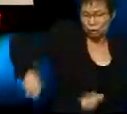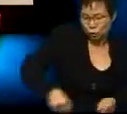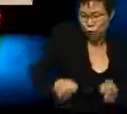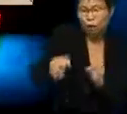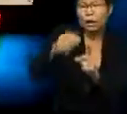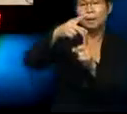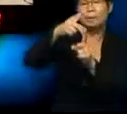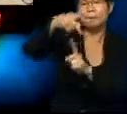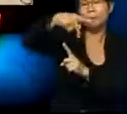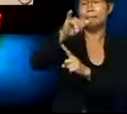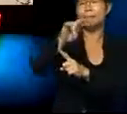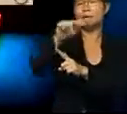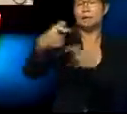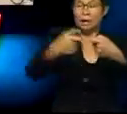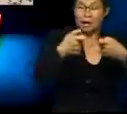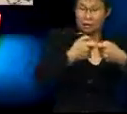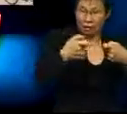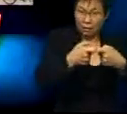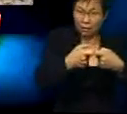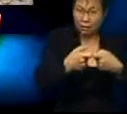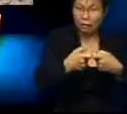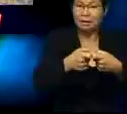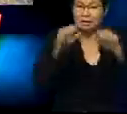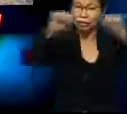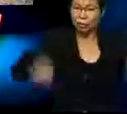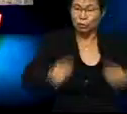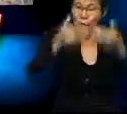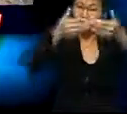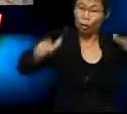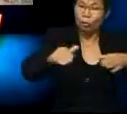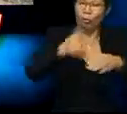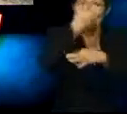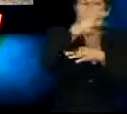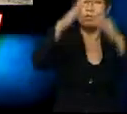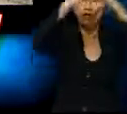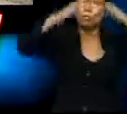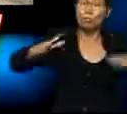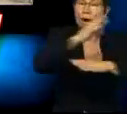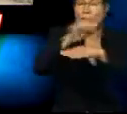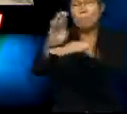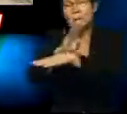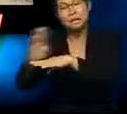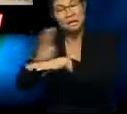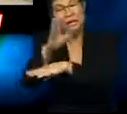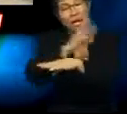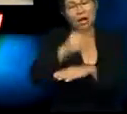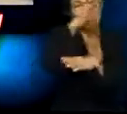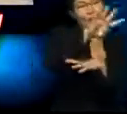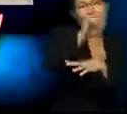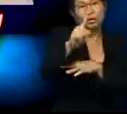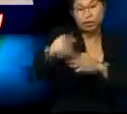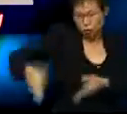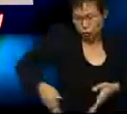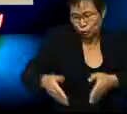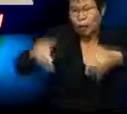Pinang Electrical Power Station was opened. 15 households and businesses and 41